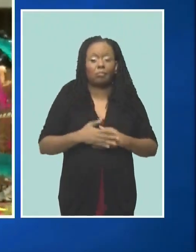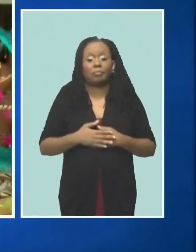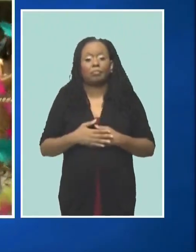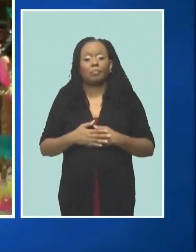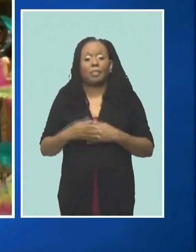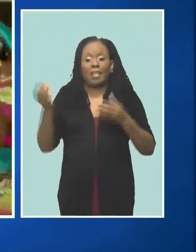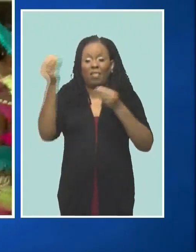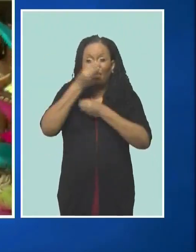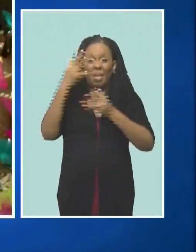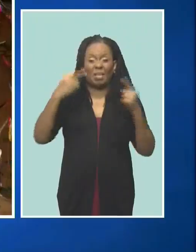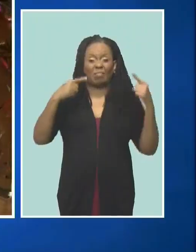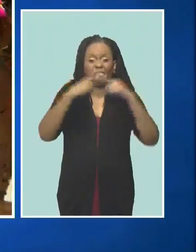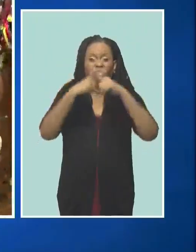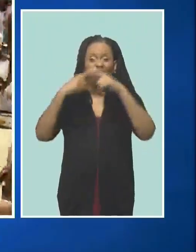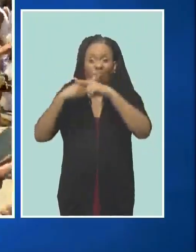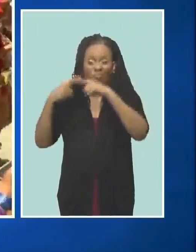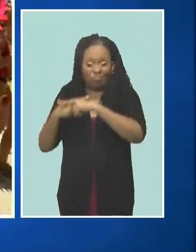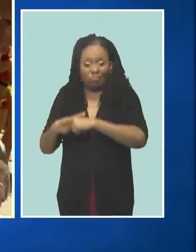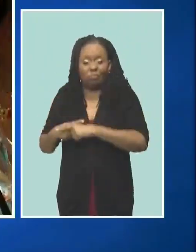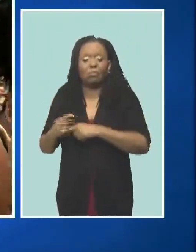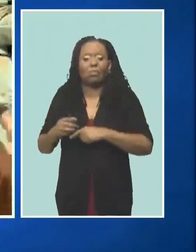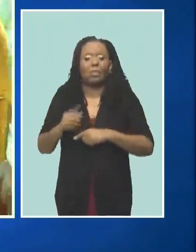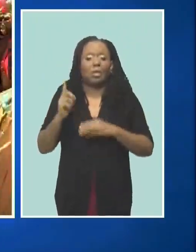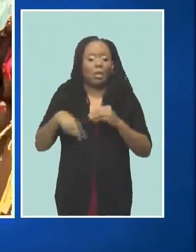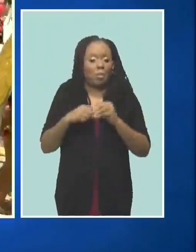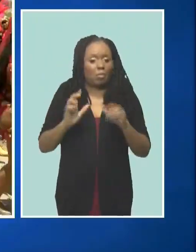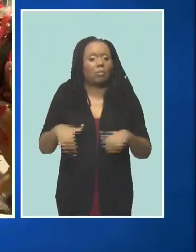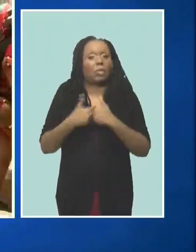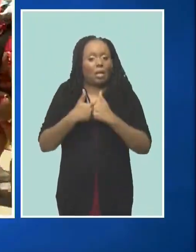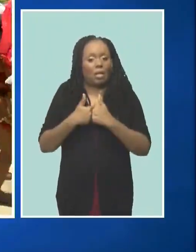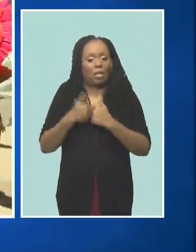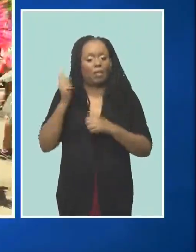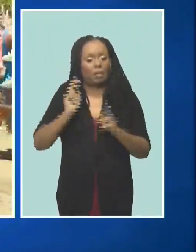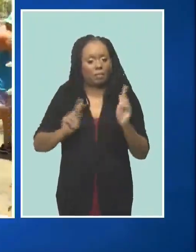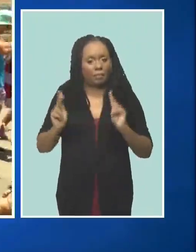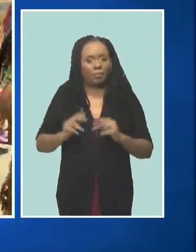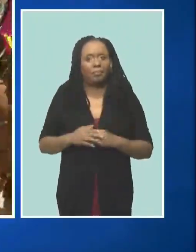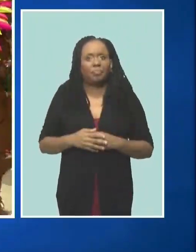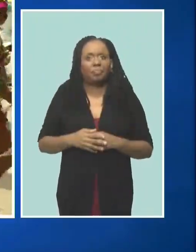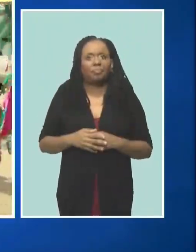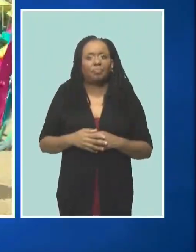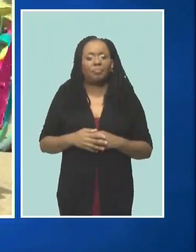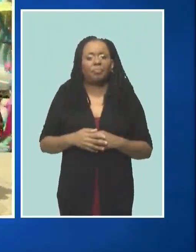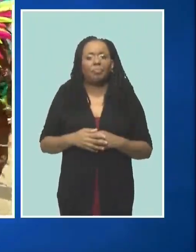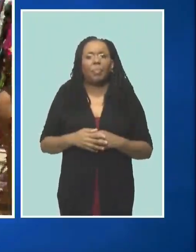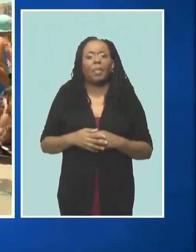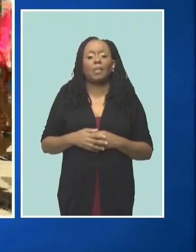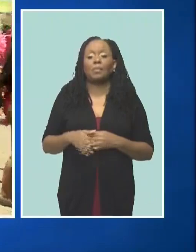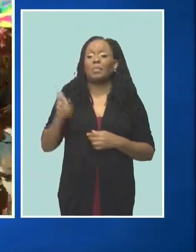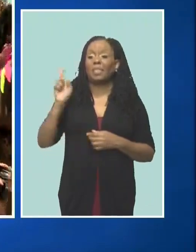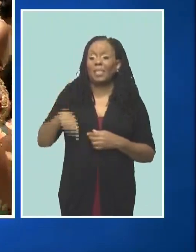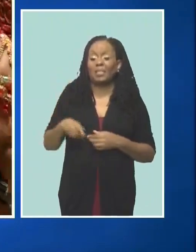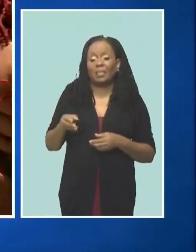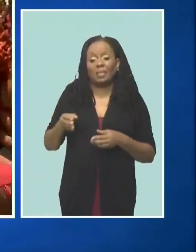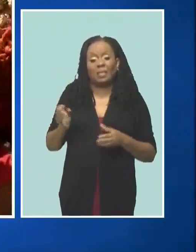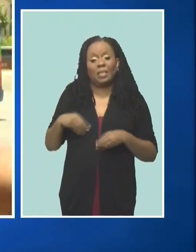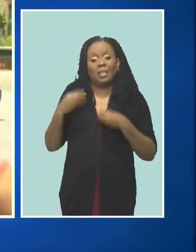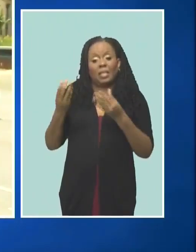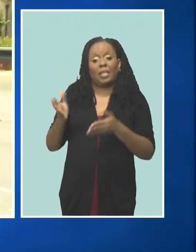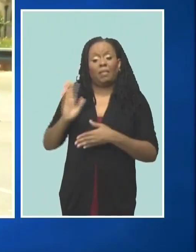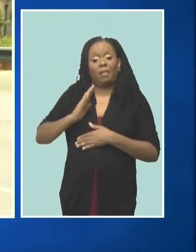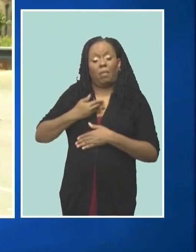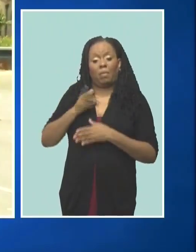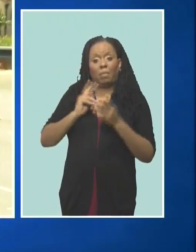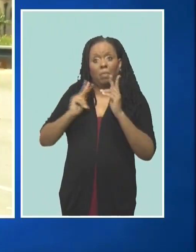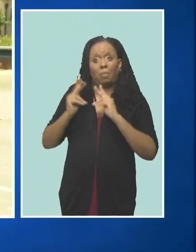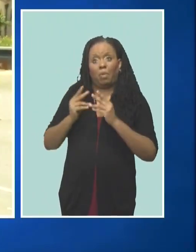information created some challenges relating to providing for band members. Just that we have our crowd to feed, so it's like we're all out here